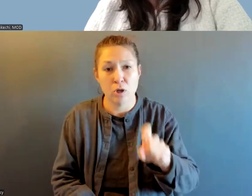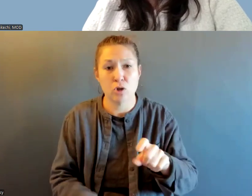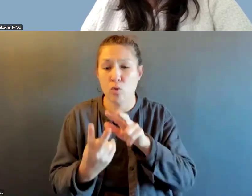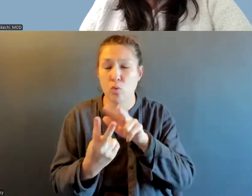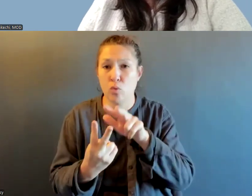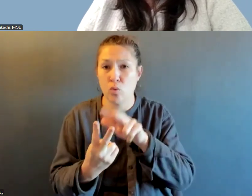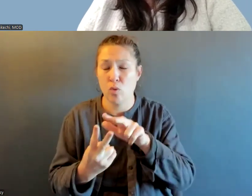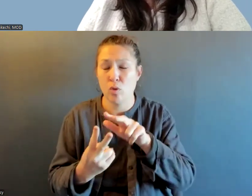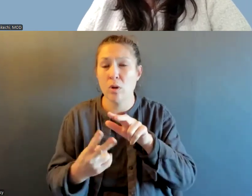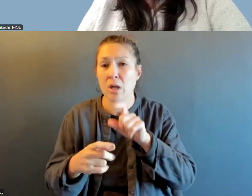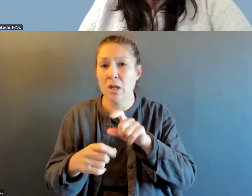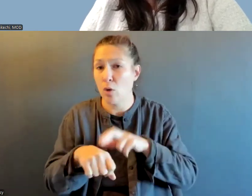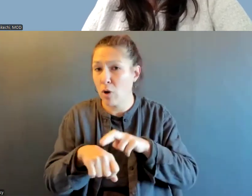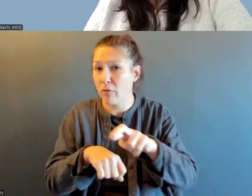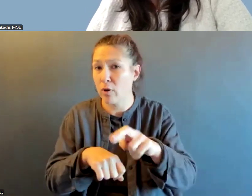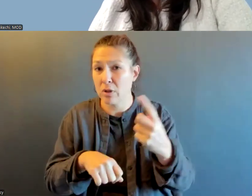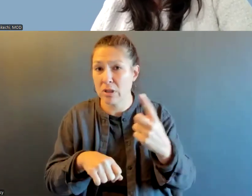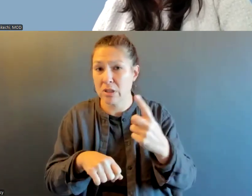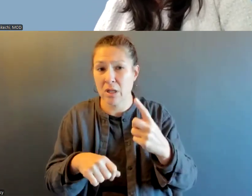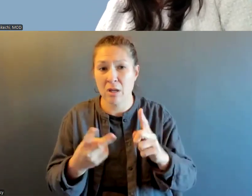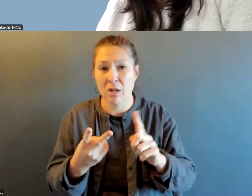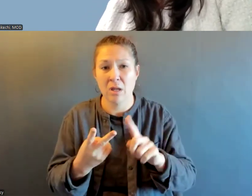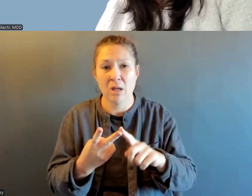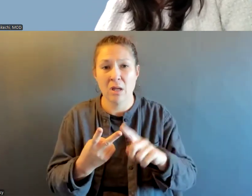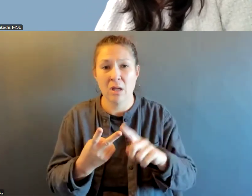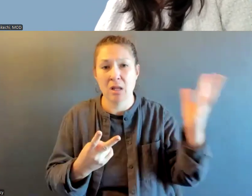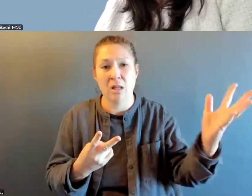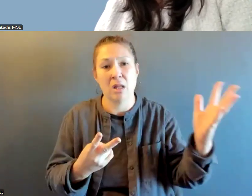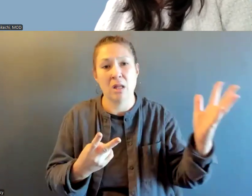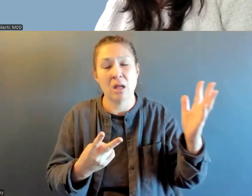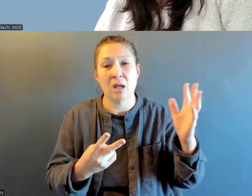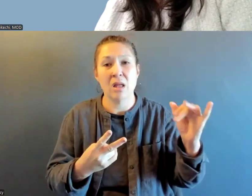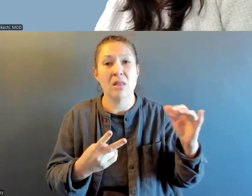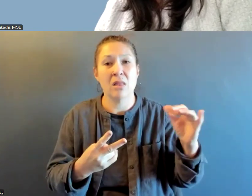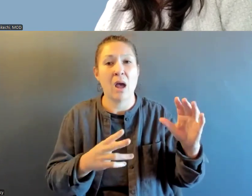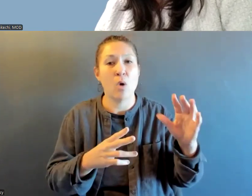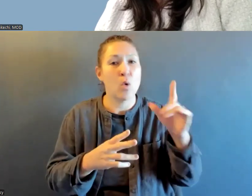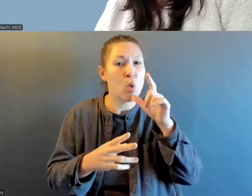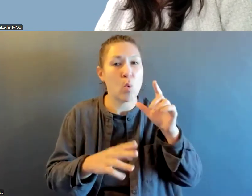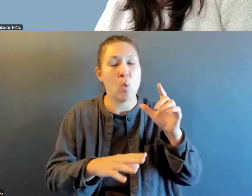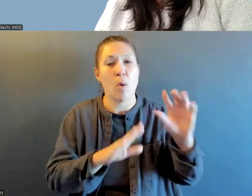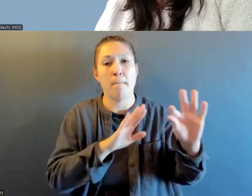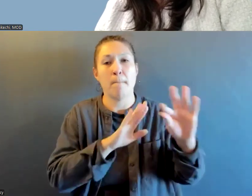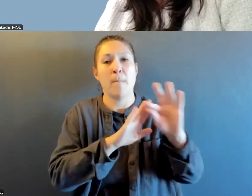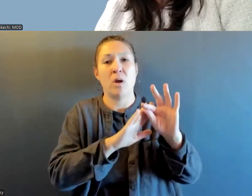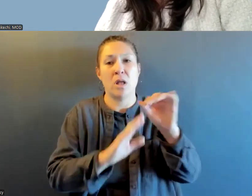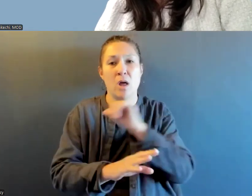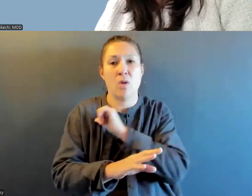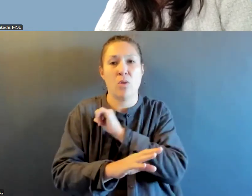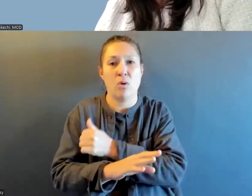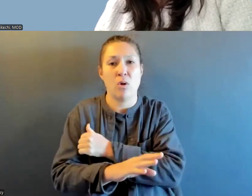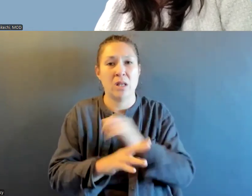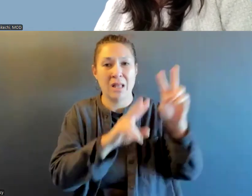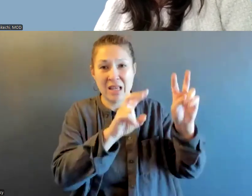referral for somebody, but also informing your appointing authority of what that issue was that was raised, or concerns that were raised. So that way people